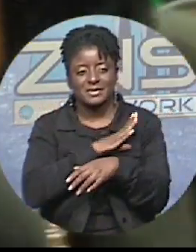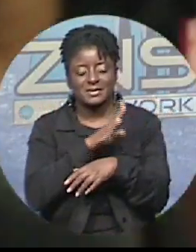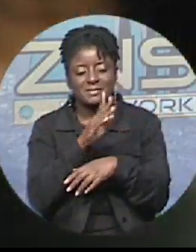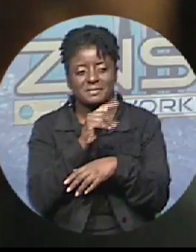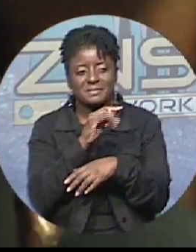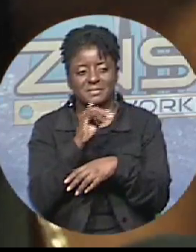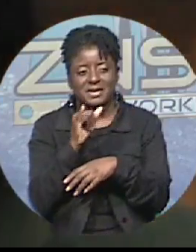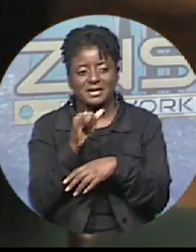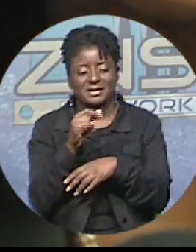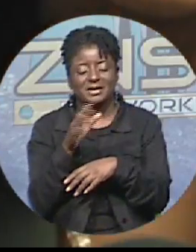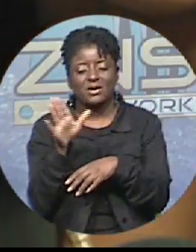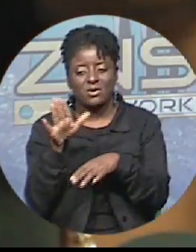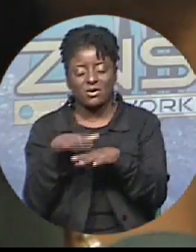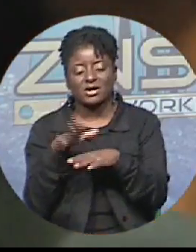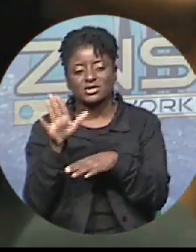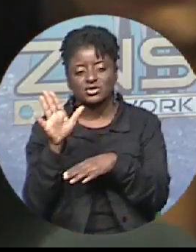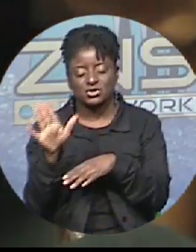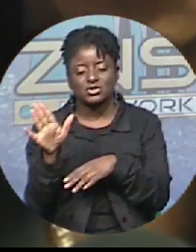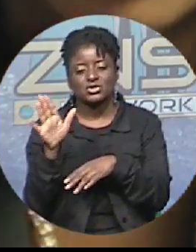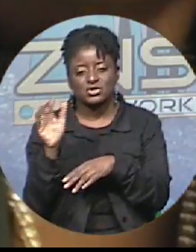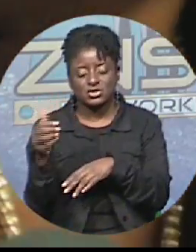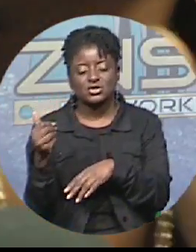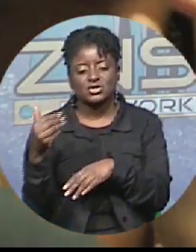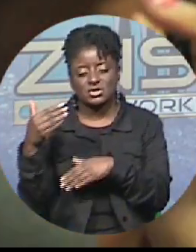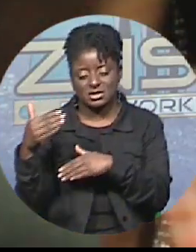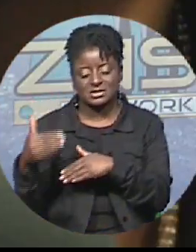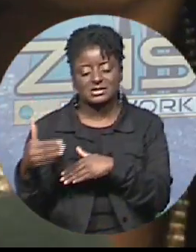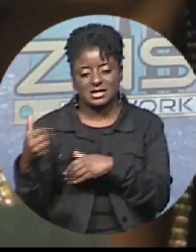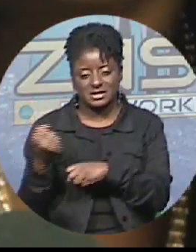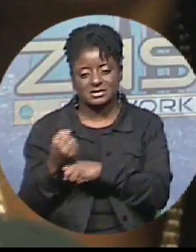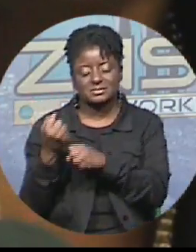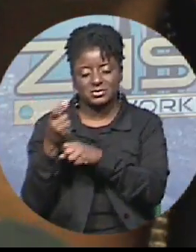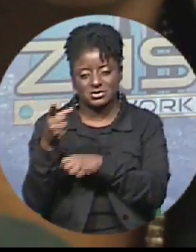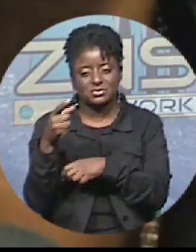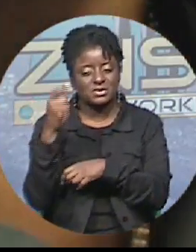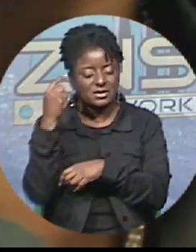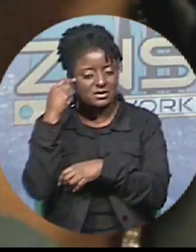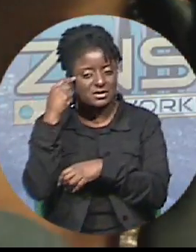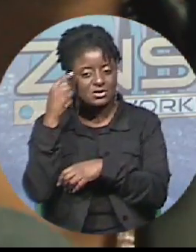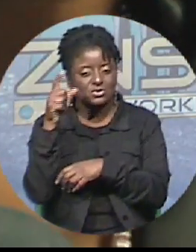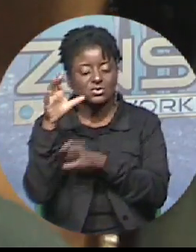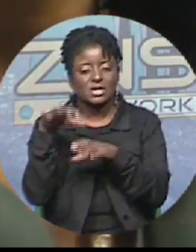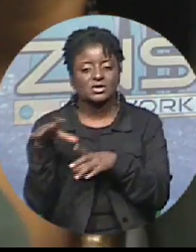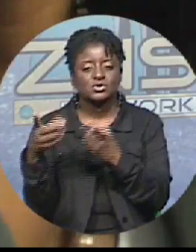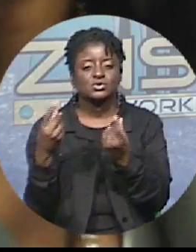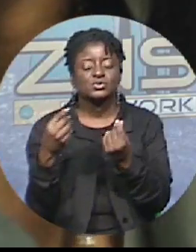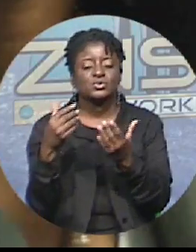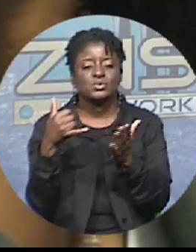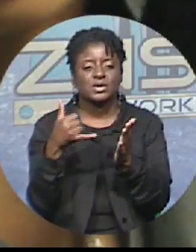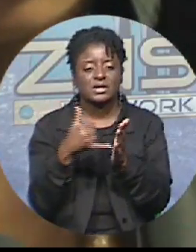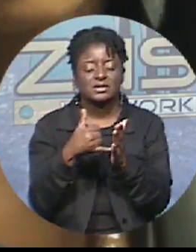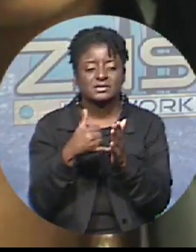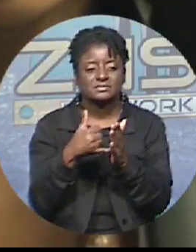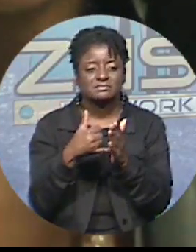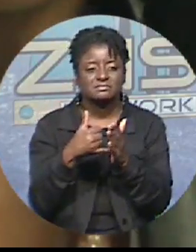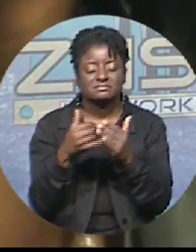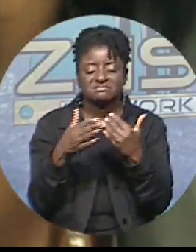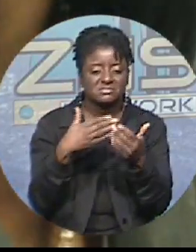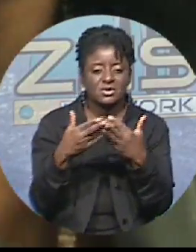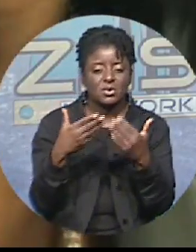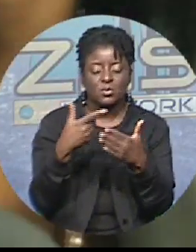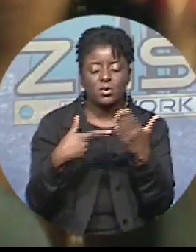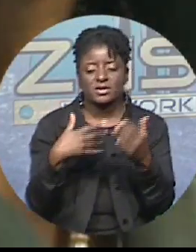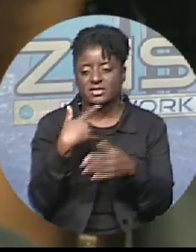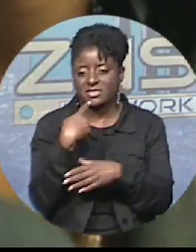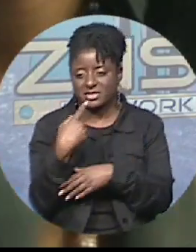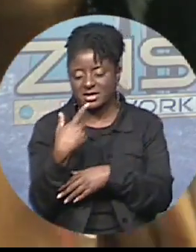Ready, I am on your side. I believe in you. I know that you can do it. Okay? Despite what these other guys have to say, you will